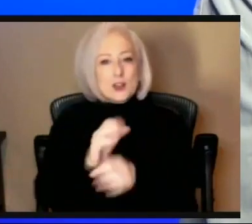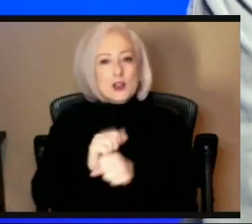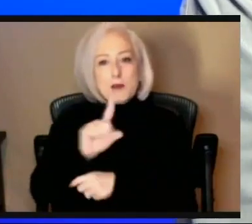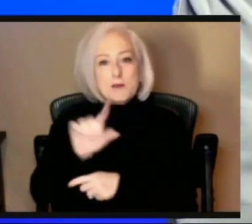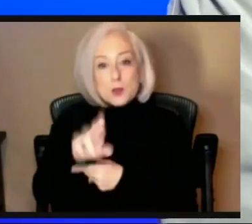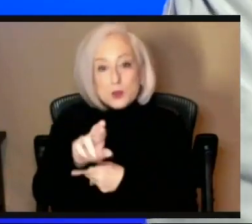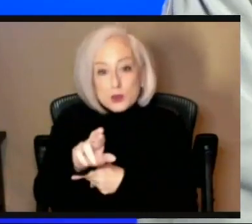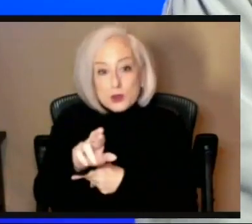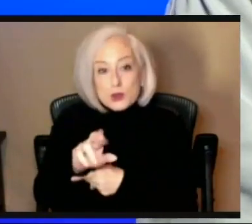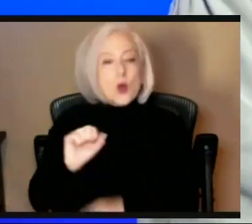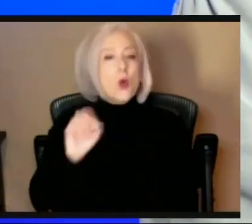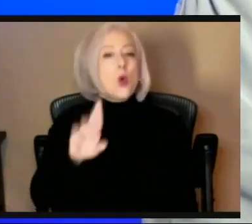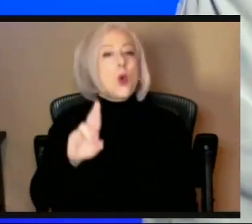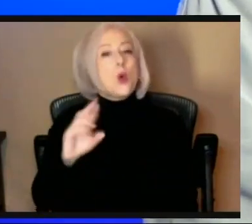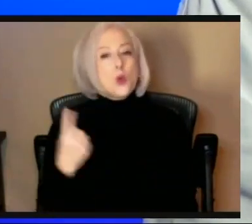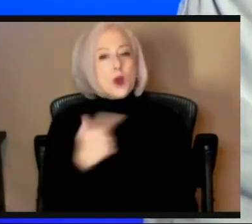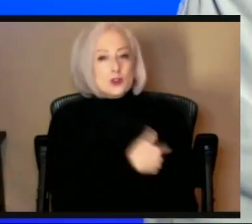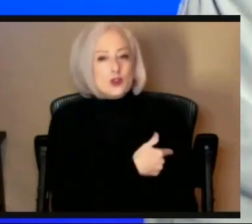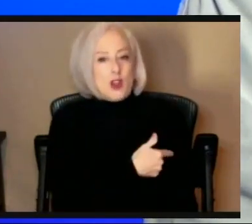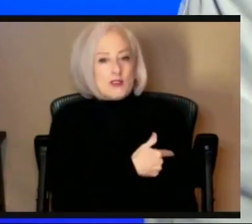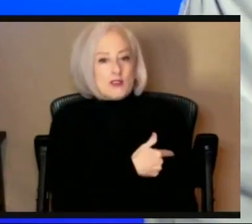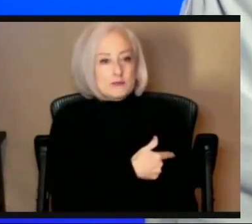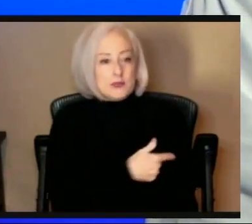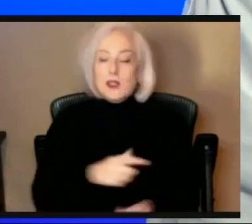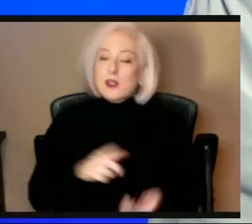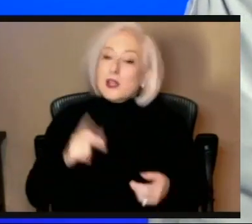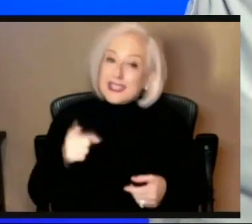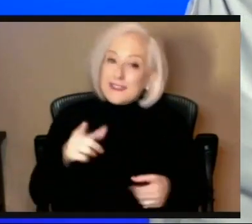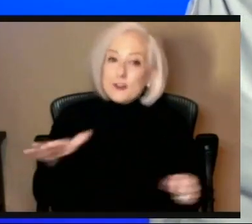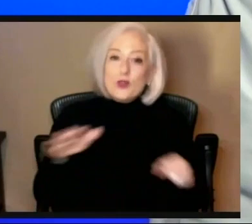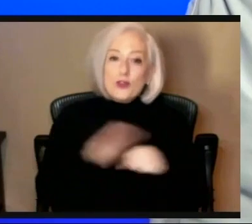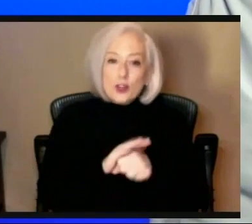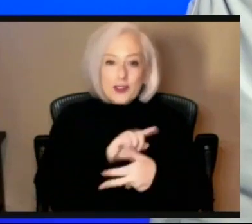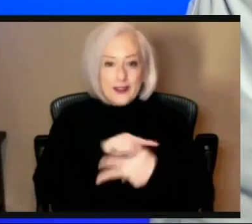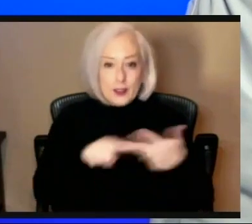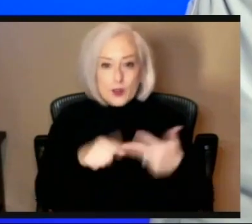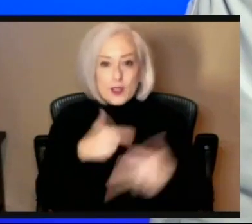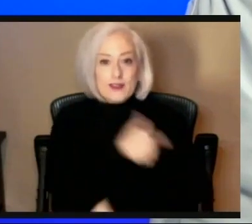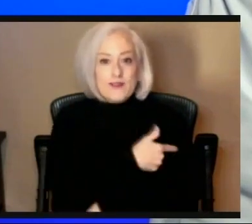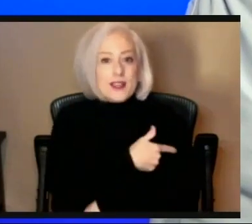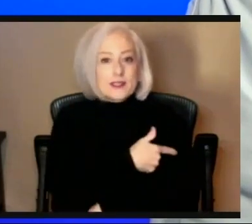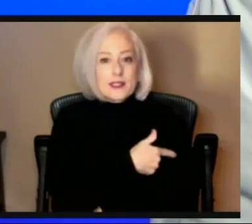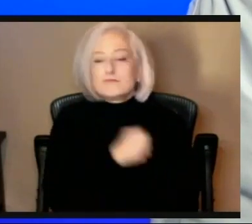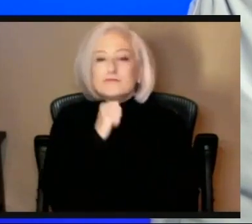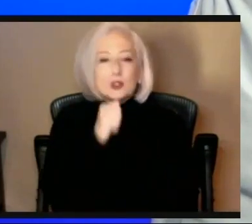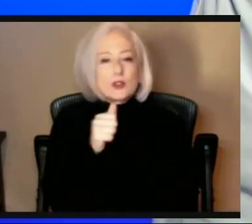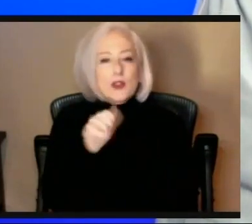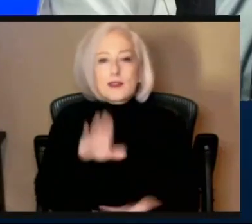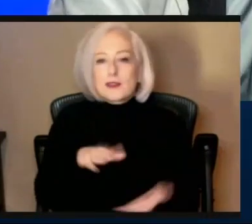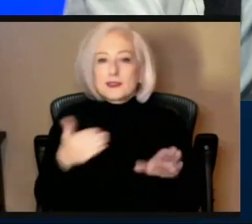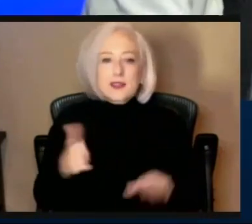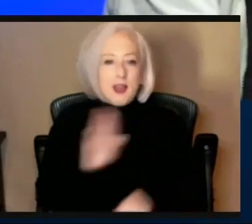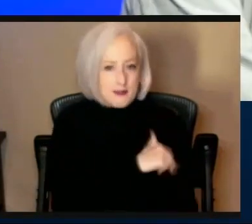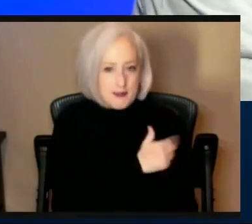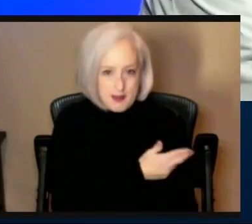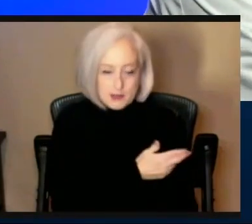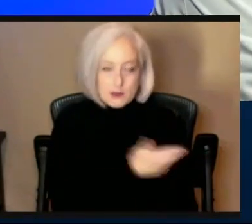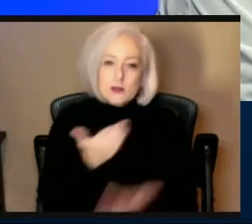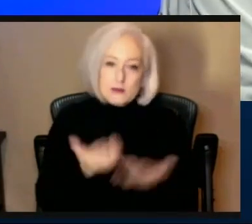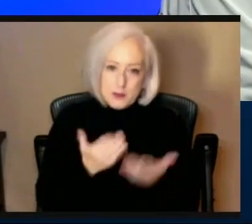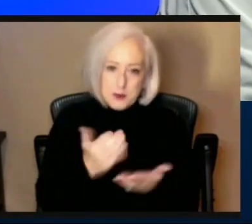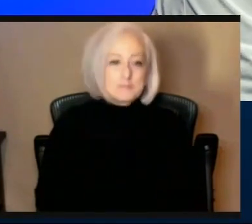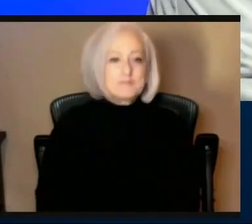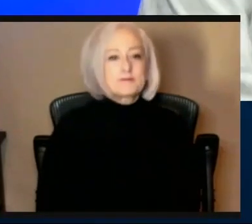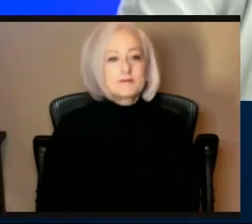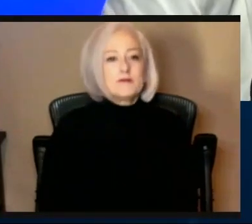up. But if you've been fully vaccinated and boosted, you're just not dying in our hospital from COVID-19. And I think as we're seeing these cases